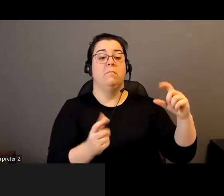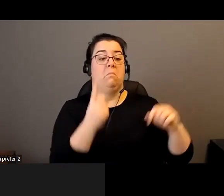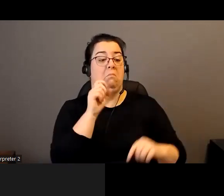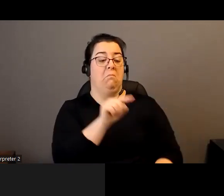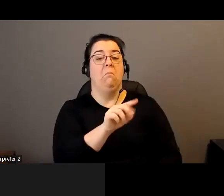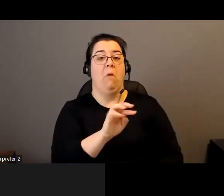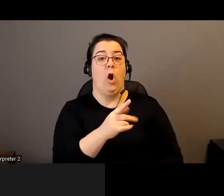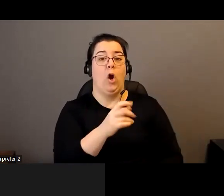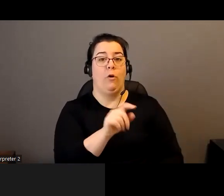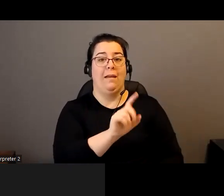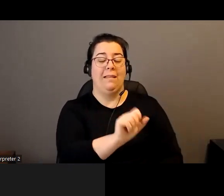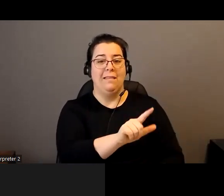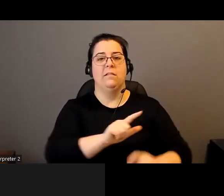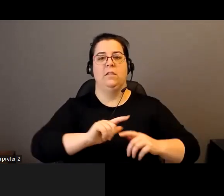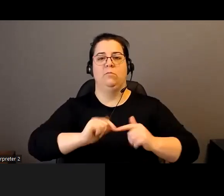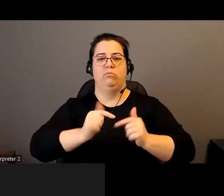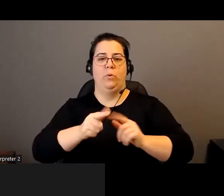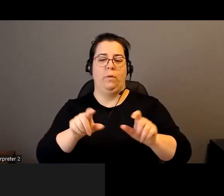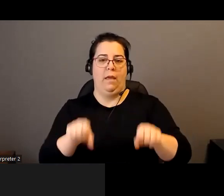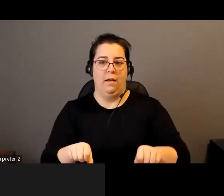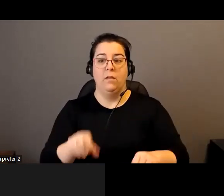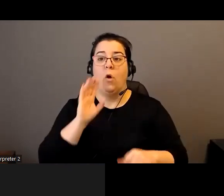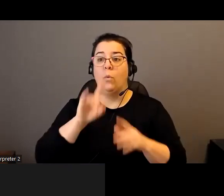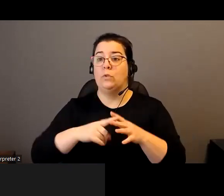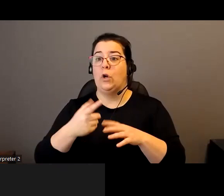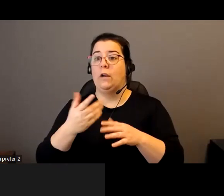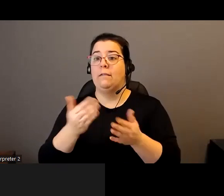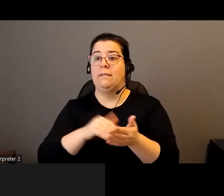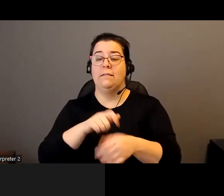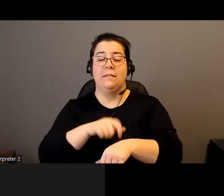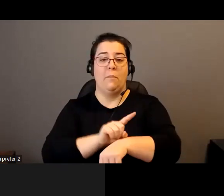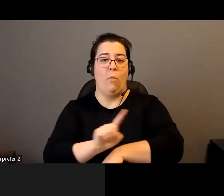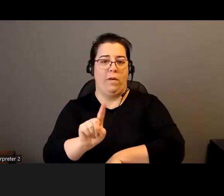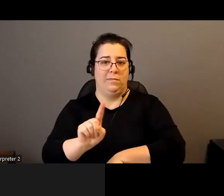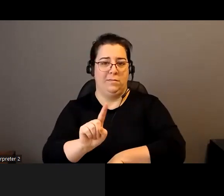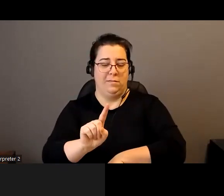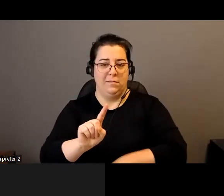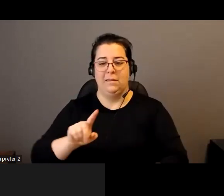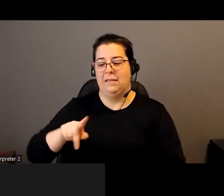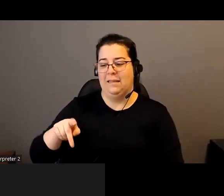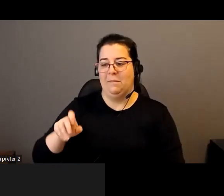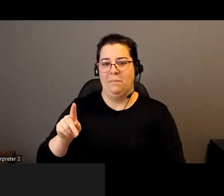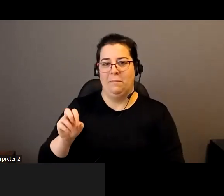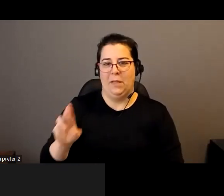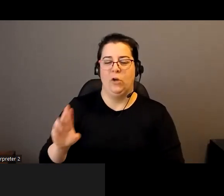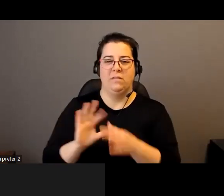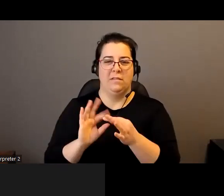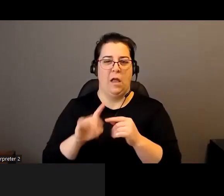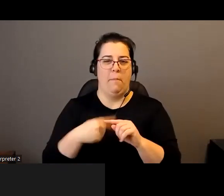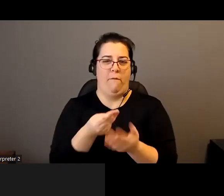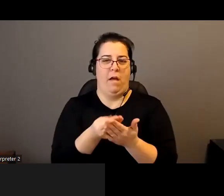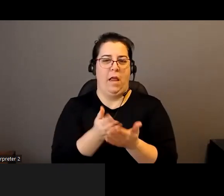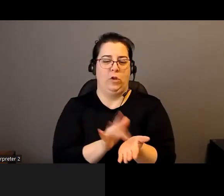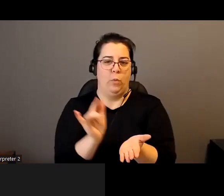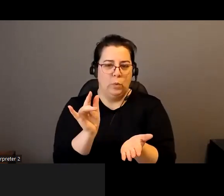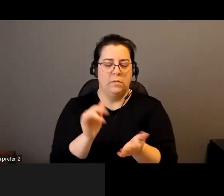grab something to eat, and we'll commence back at 1 o'clock with Peter's discussion on financial abuse and risk assessment on financial